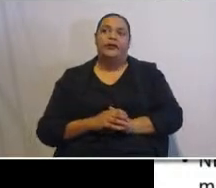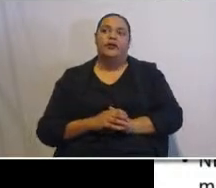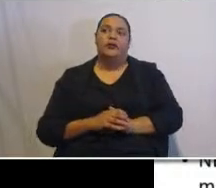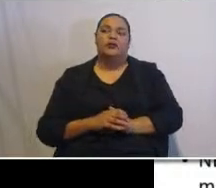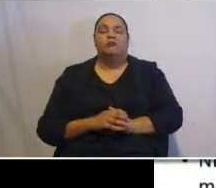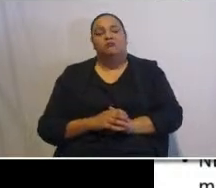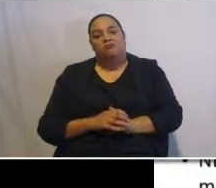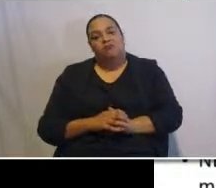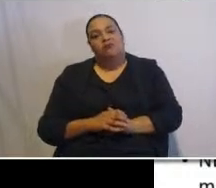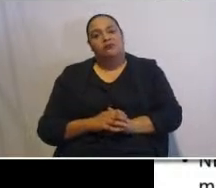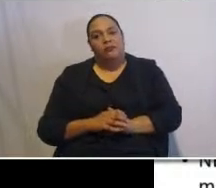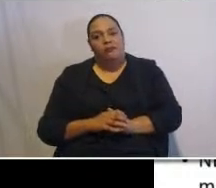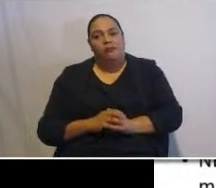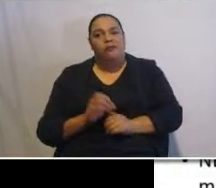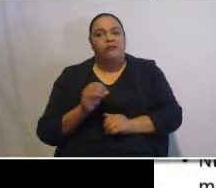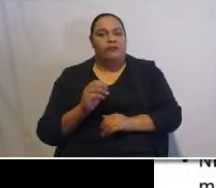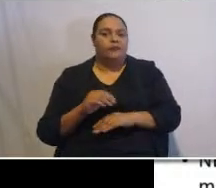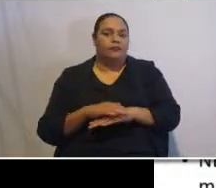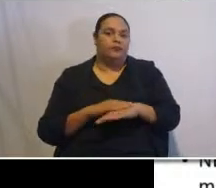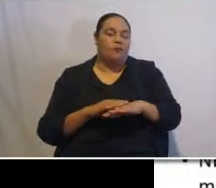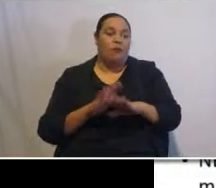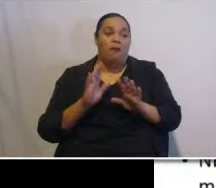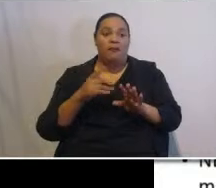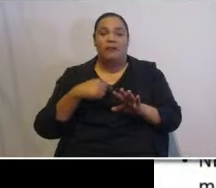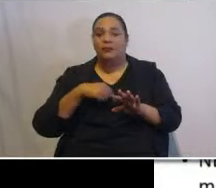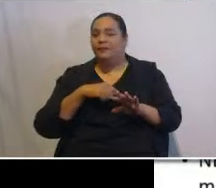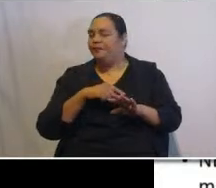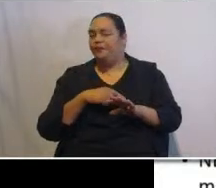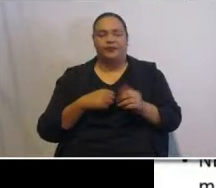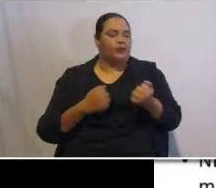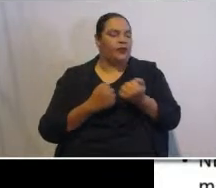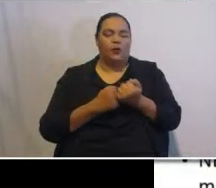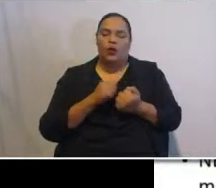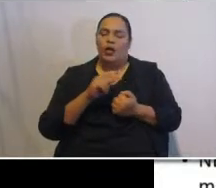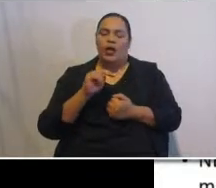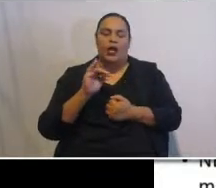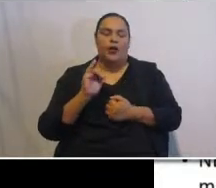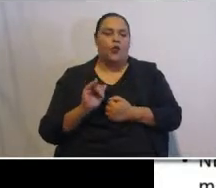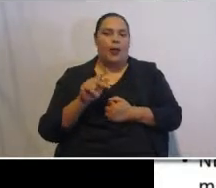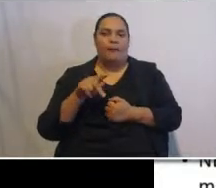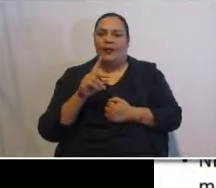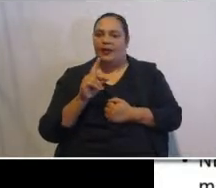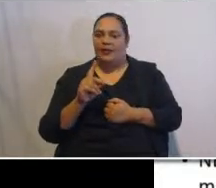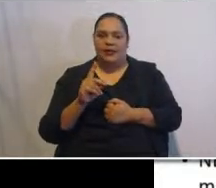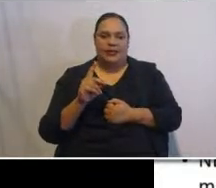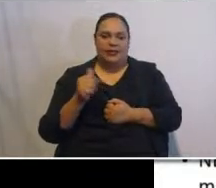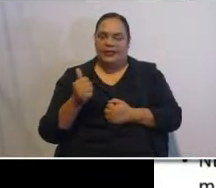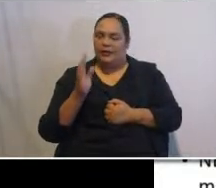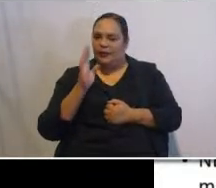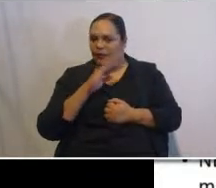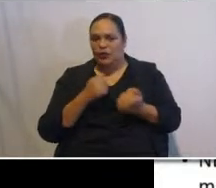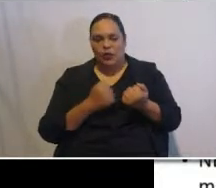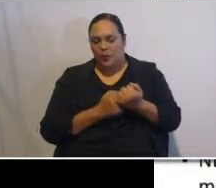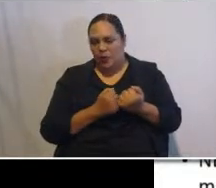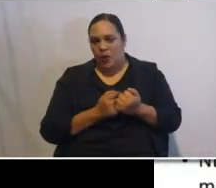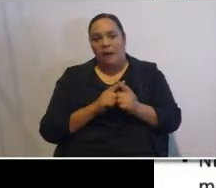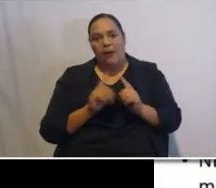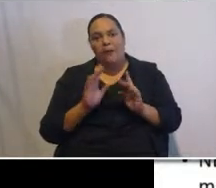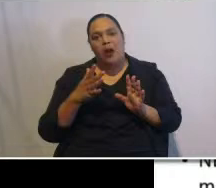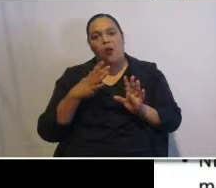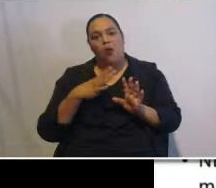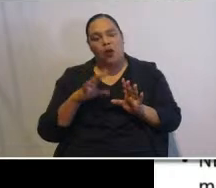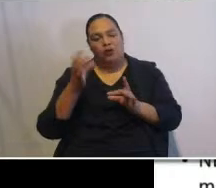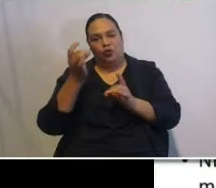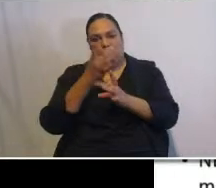Yeah, so then basically we're not supporting the MYPD, but I also just wanted to